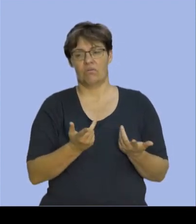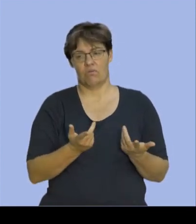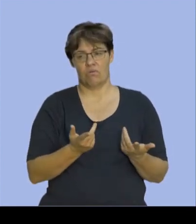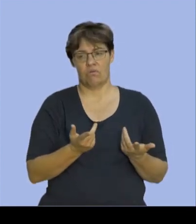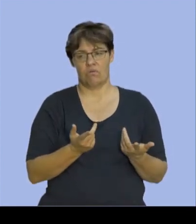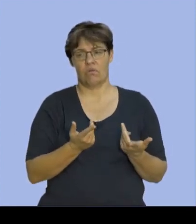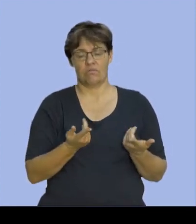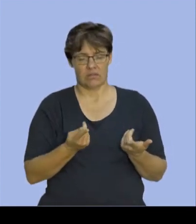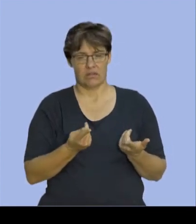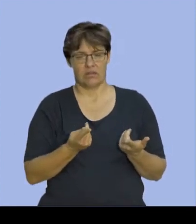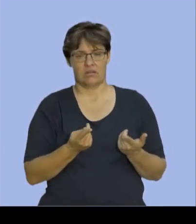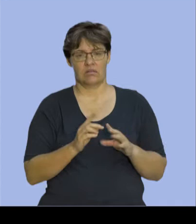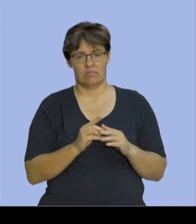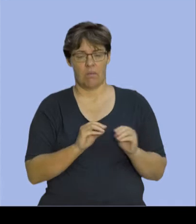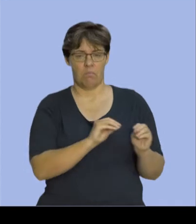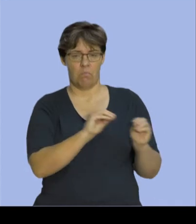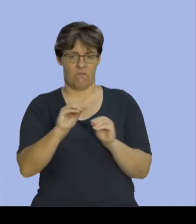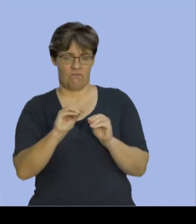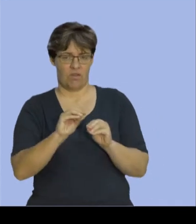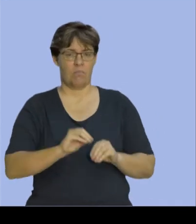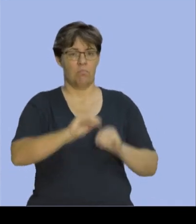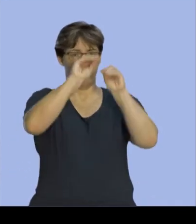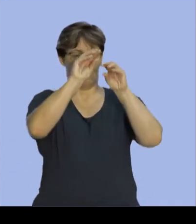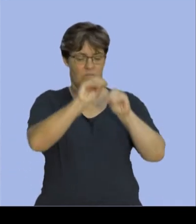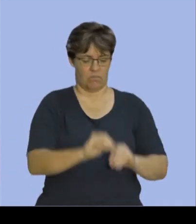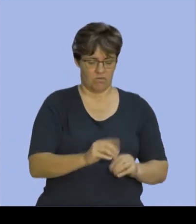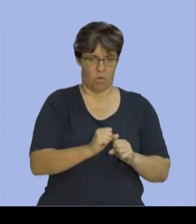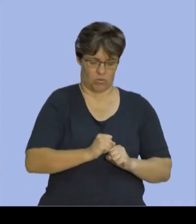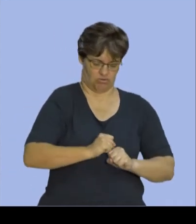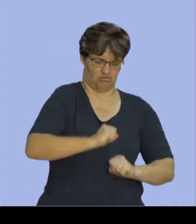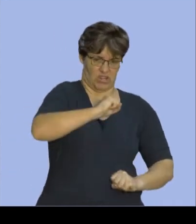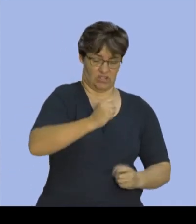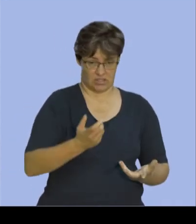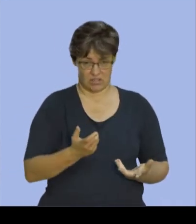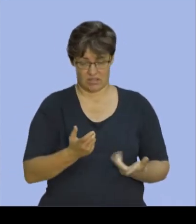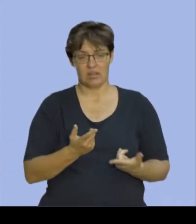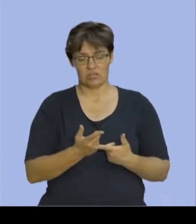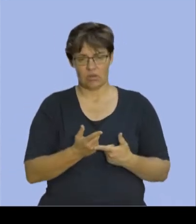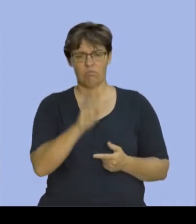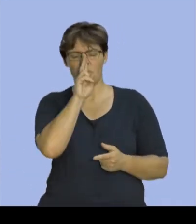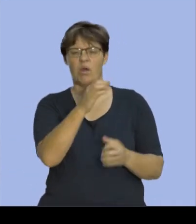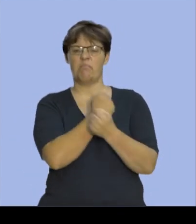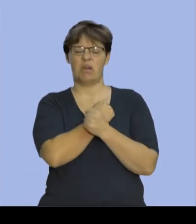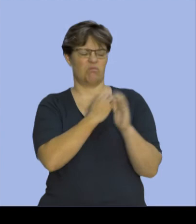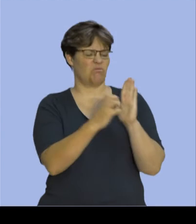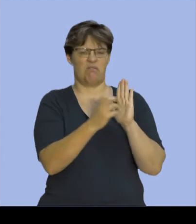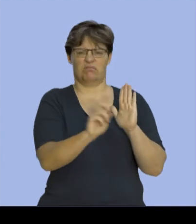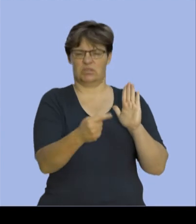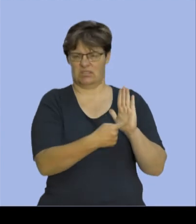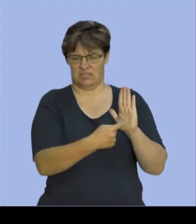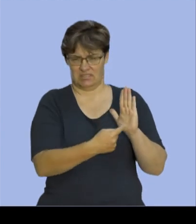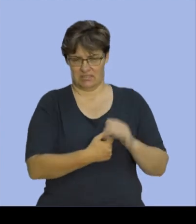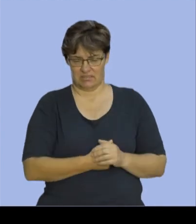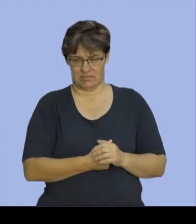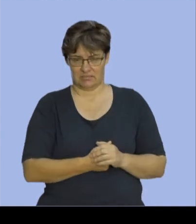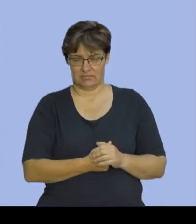or when I vertically shift it. But for now, let's go into what are parent graphs. Now,